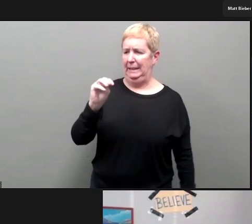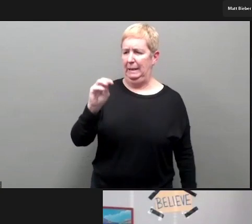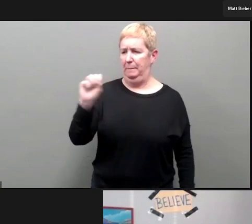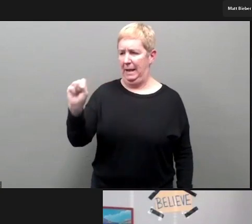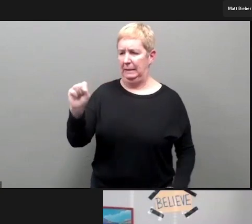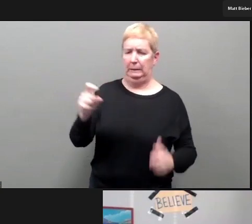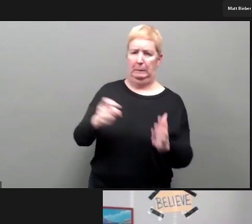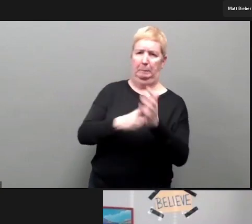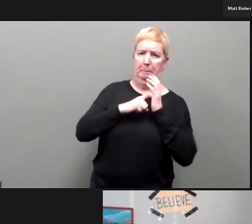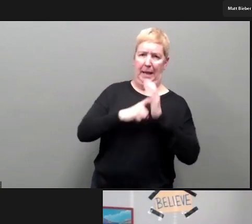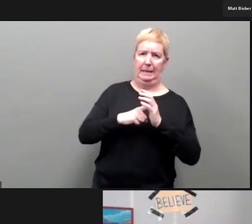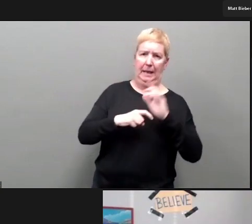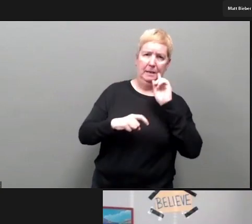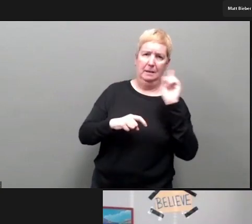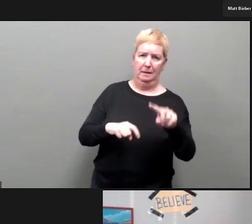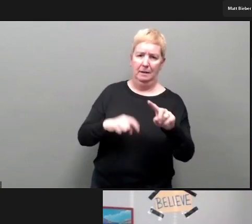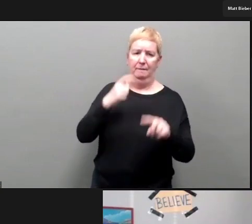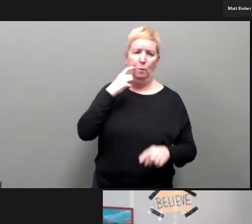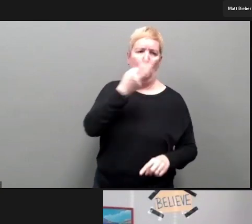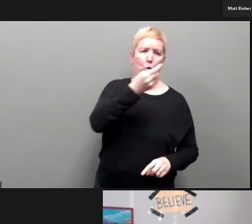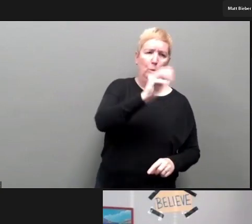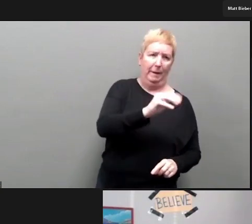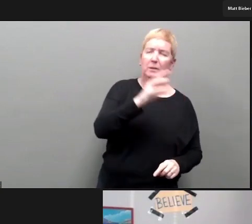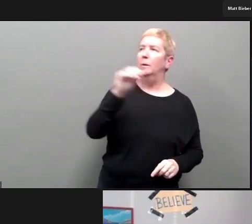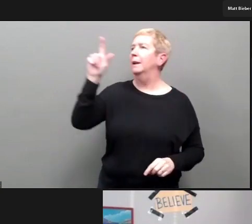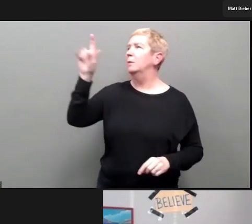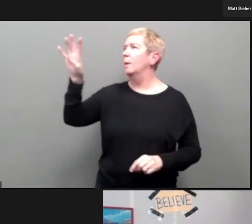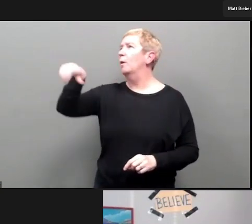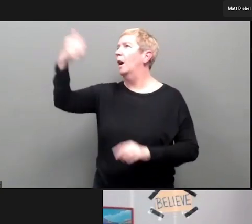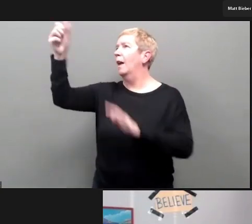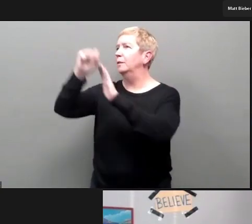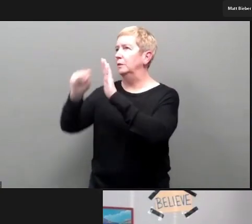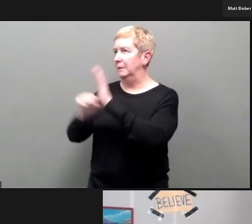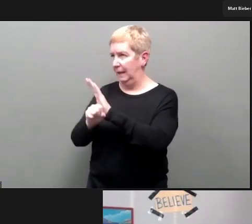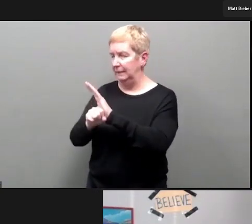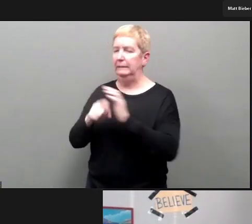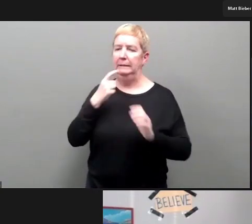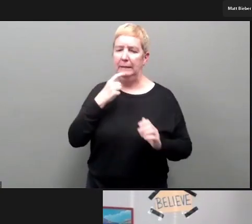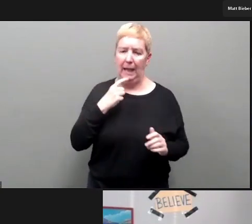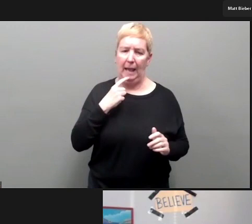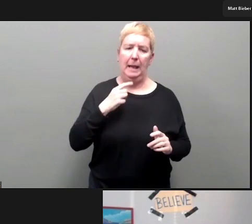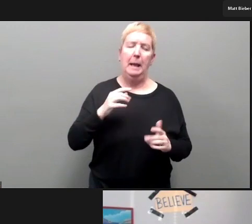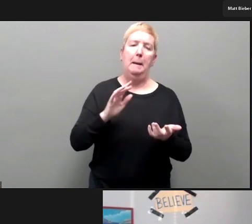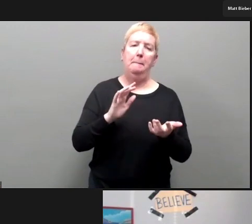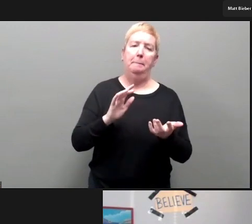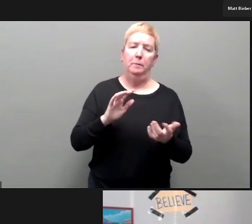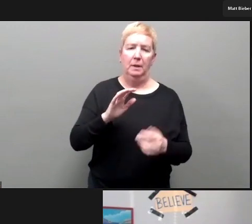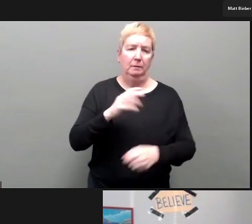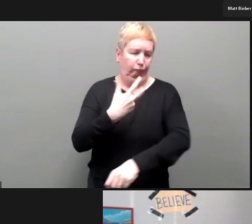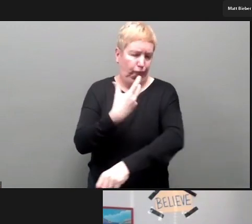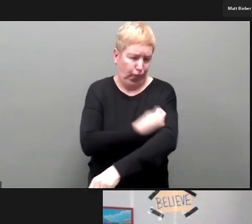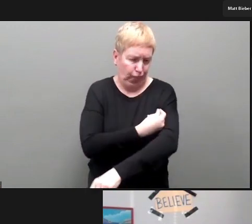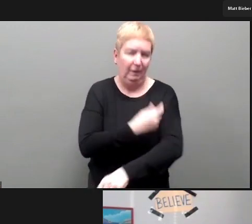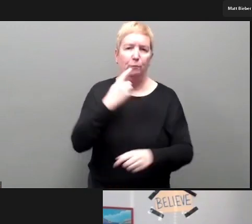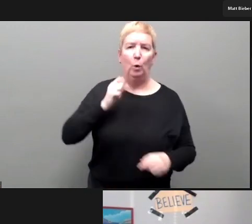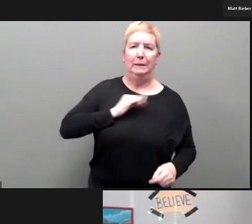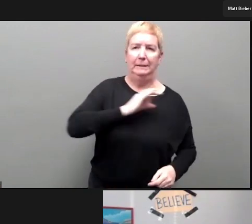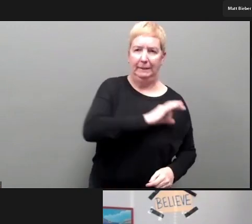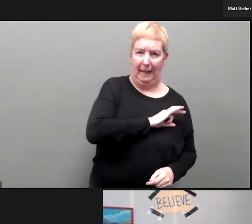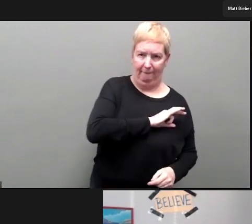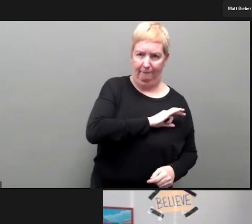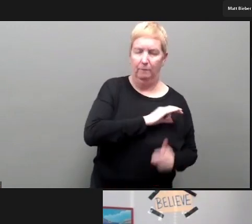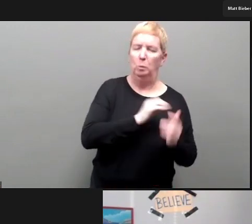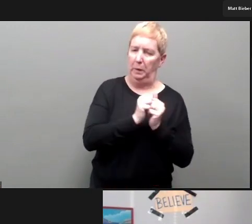and 24 other states requiring COVID vaccinations of staff or exemptions by February 28th. The question